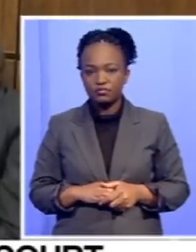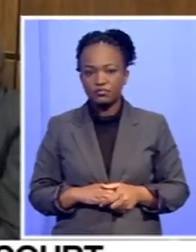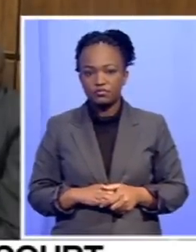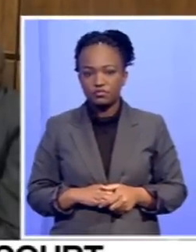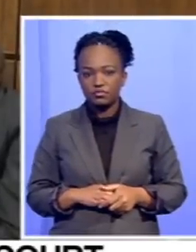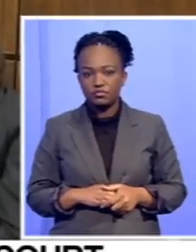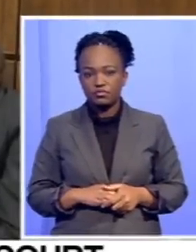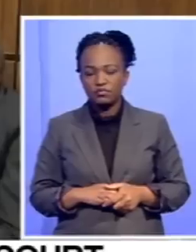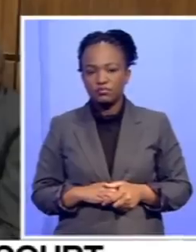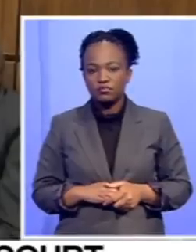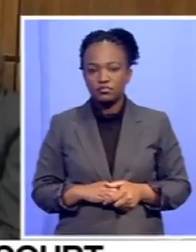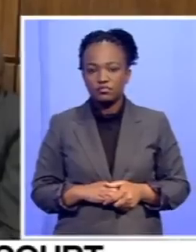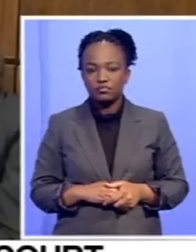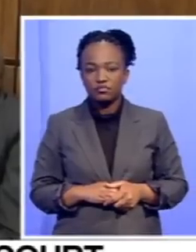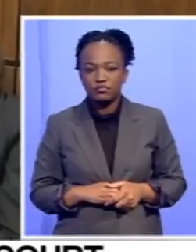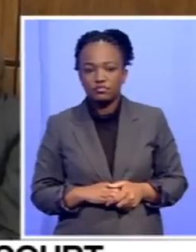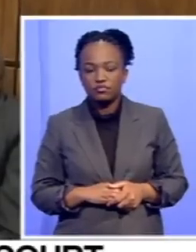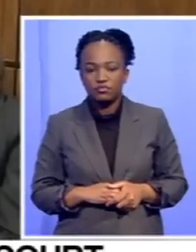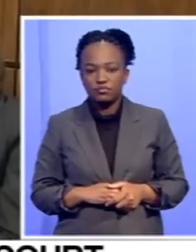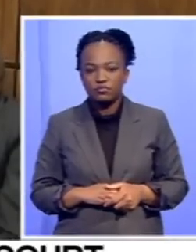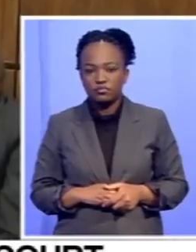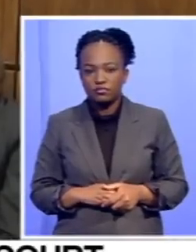Sorry, Your Worship. Yes.